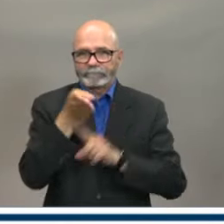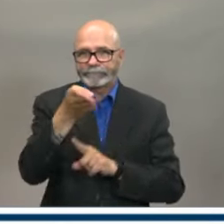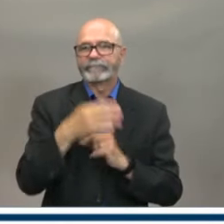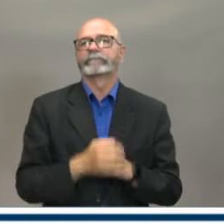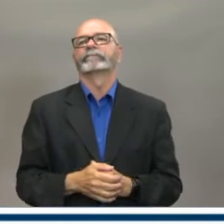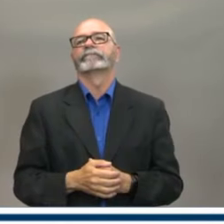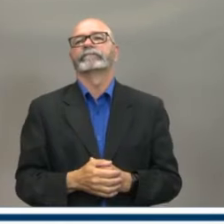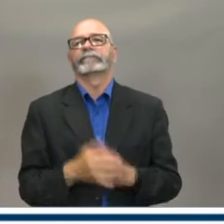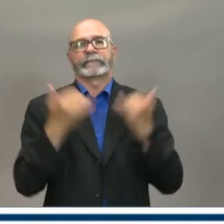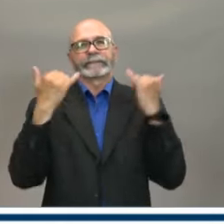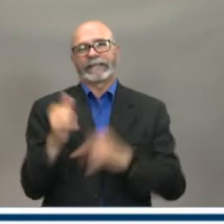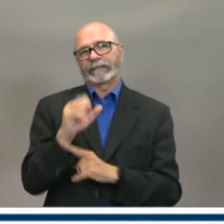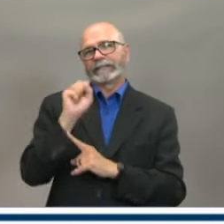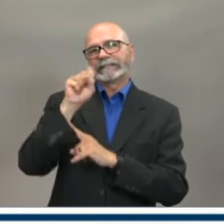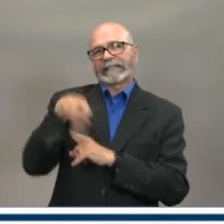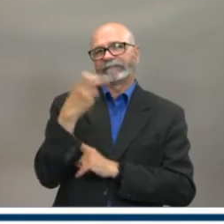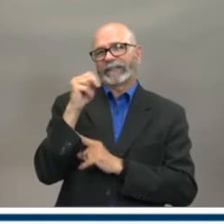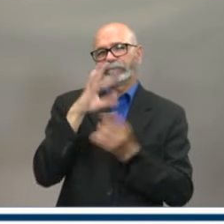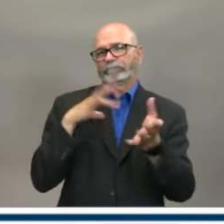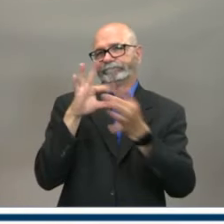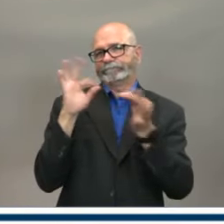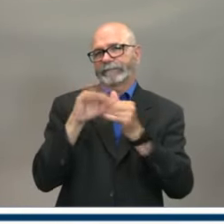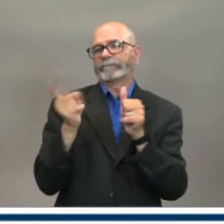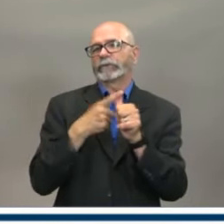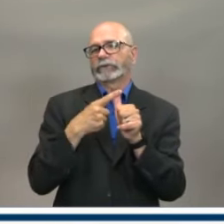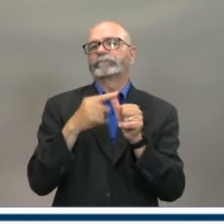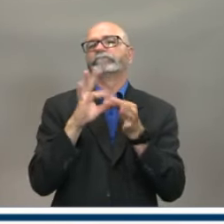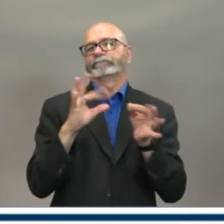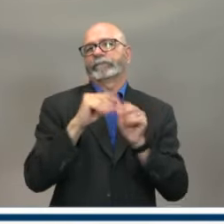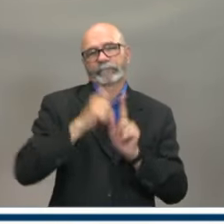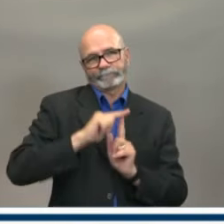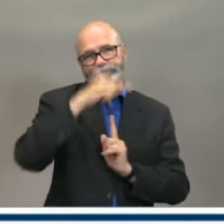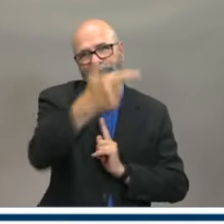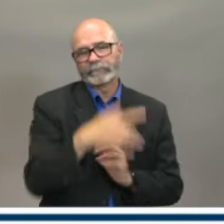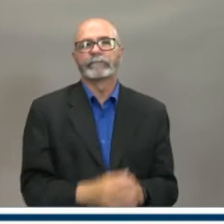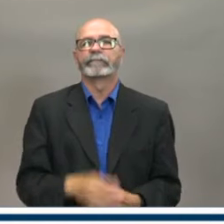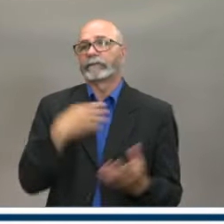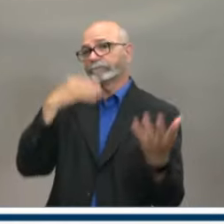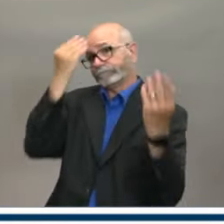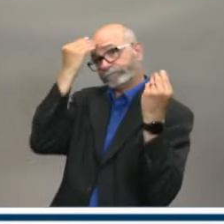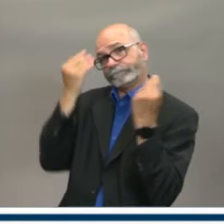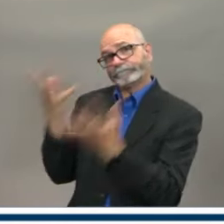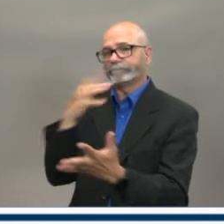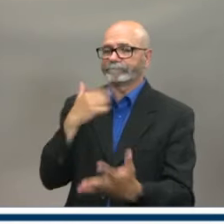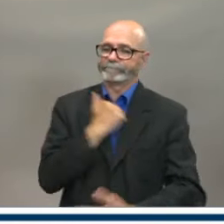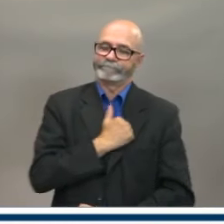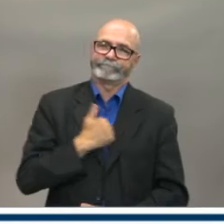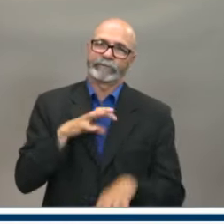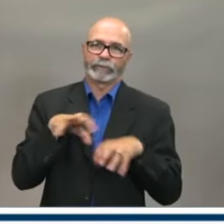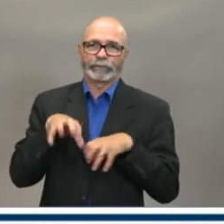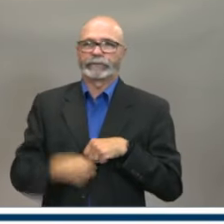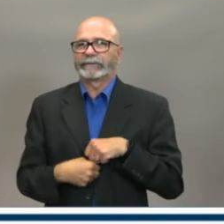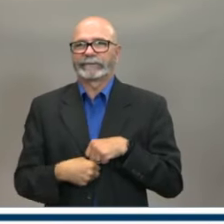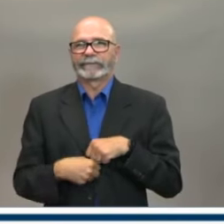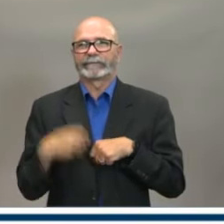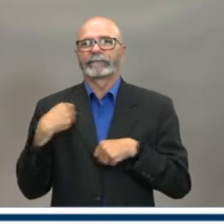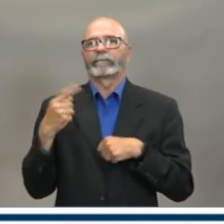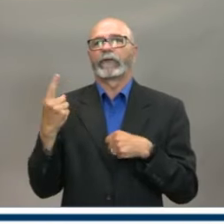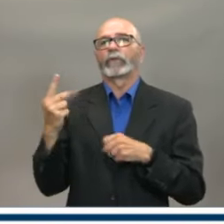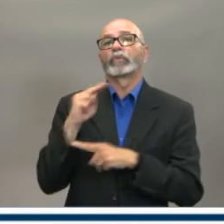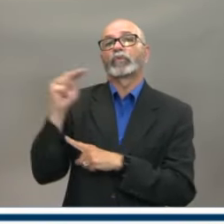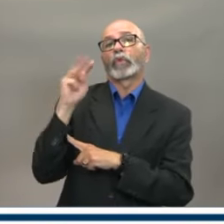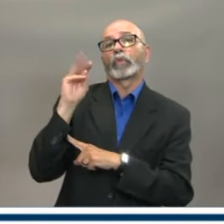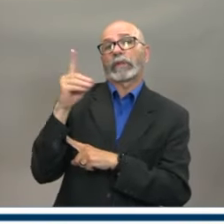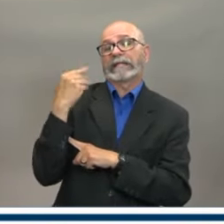to express my condolences to the families of the loved ones of the two individuals who were lost at Northwood this